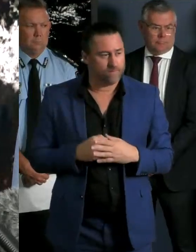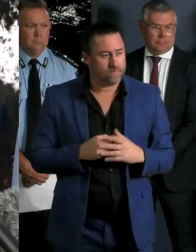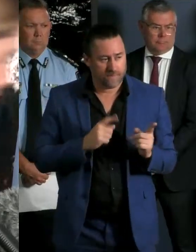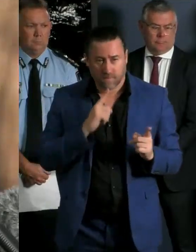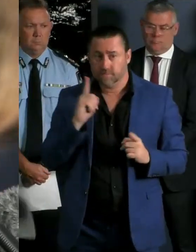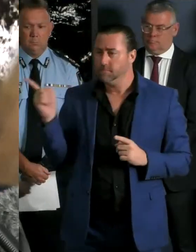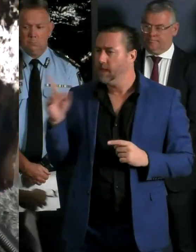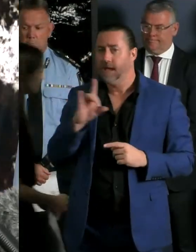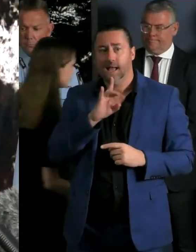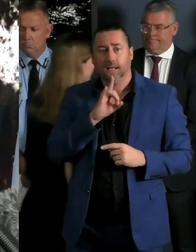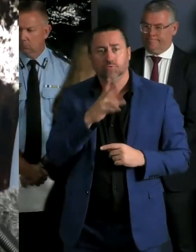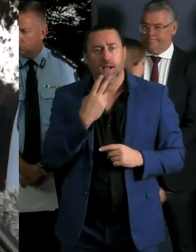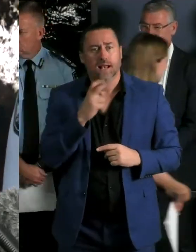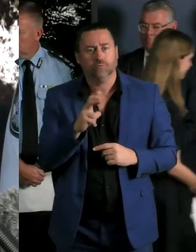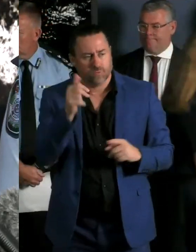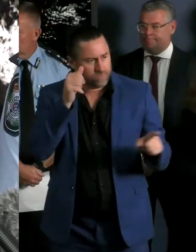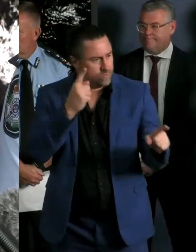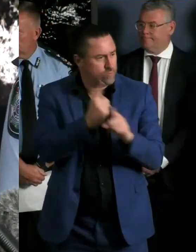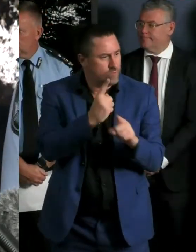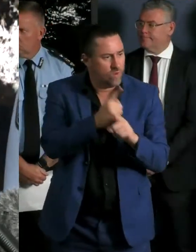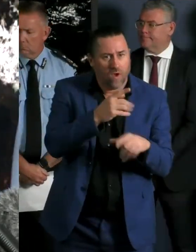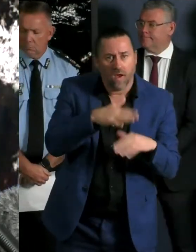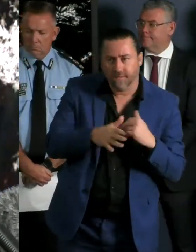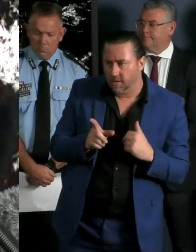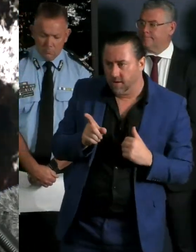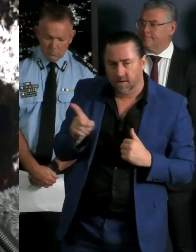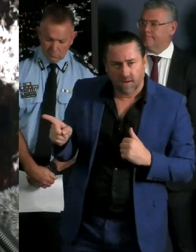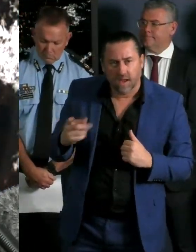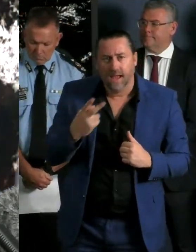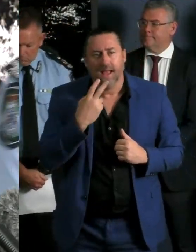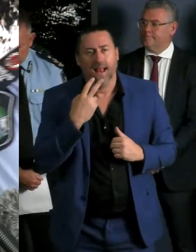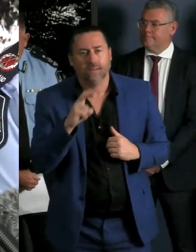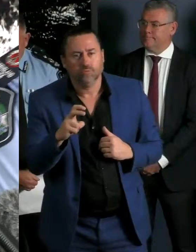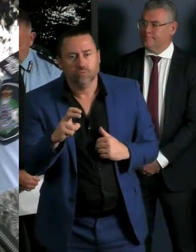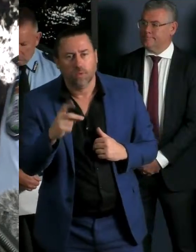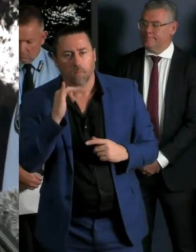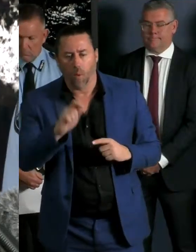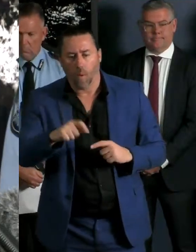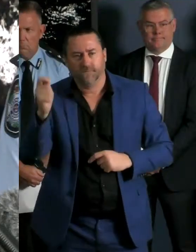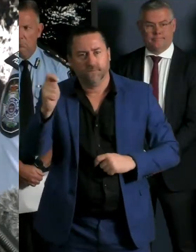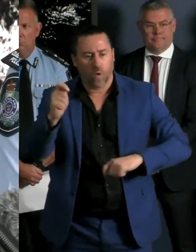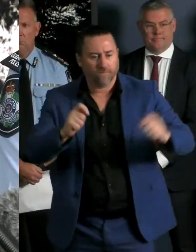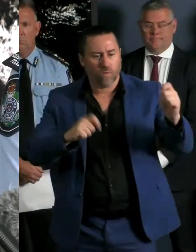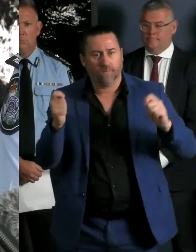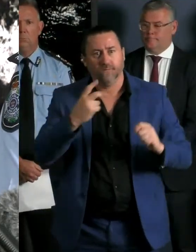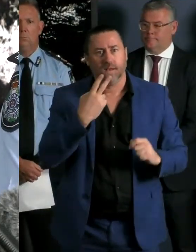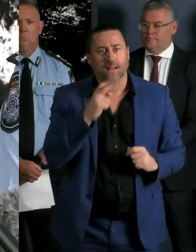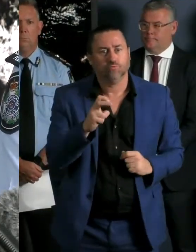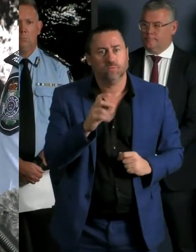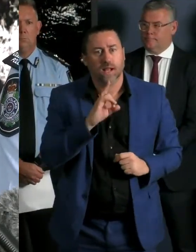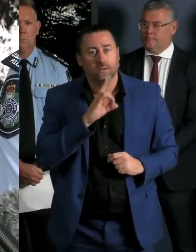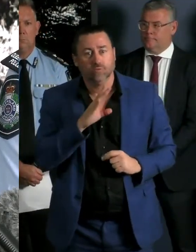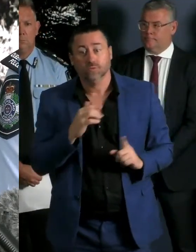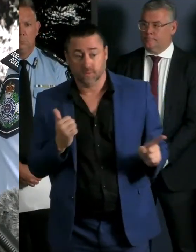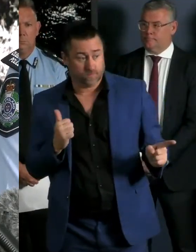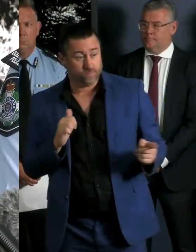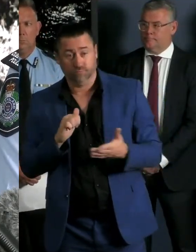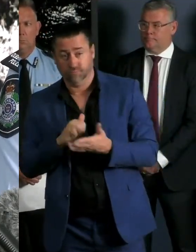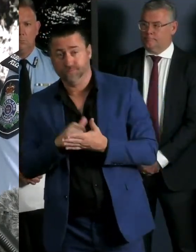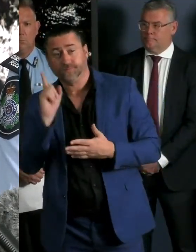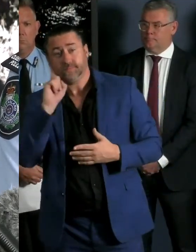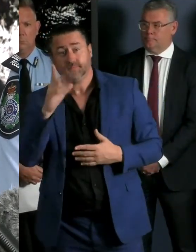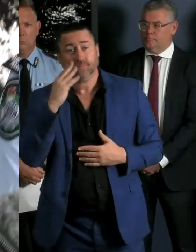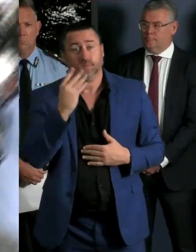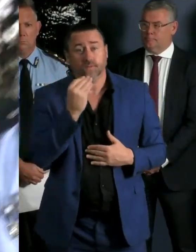grid holding up? I know yesterday we were talking about some areas would start to be electrified late yesterday. Yesterday afternoon